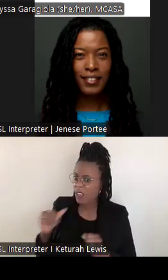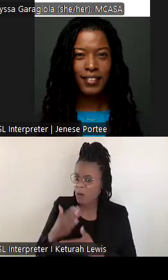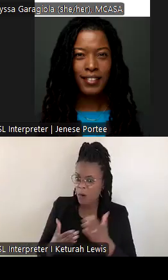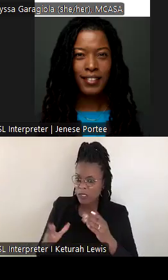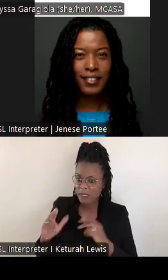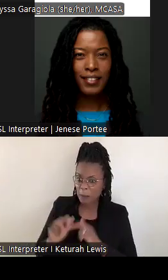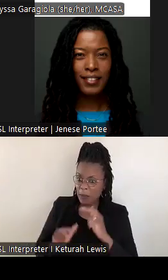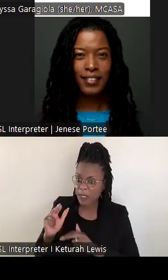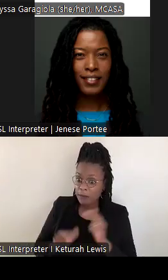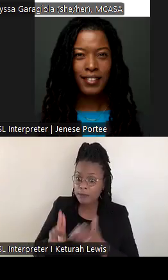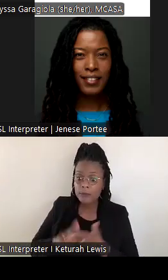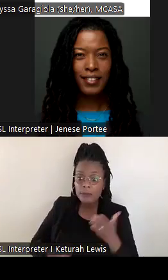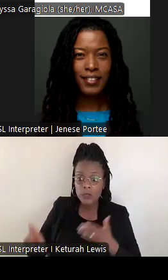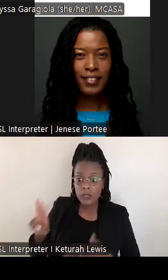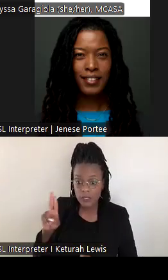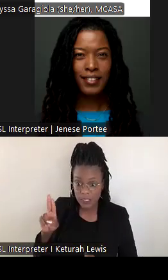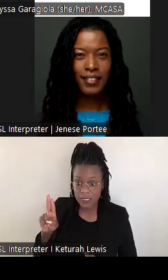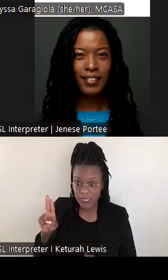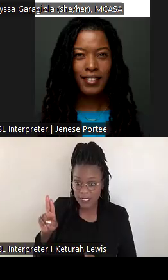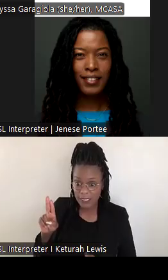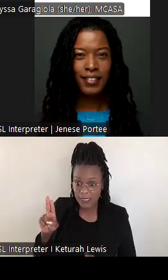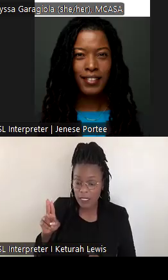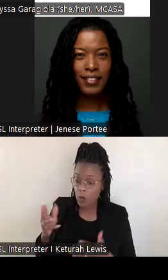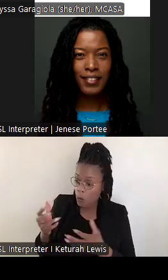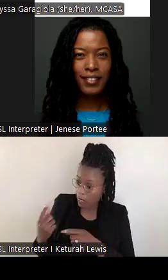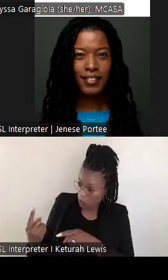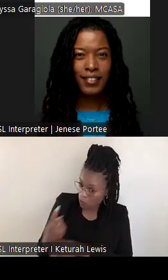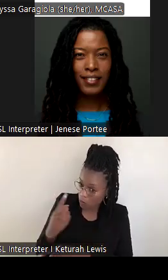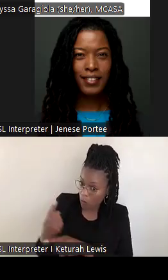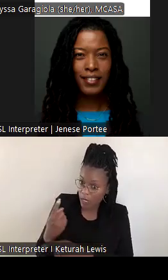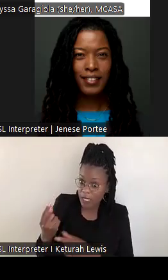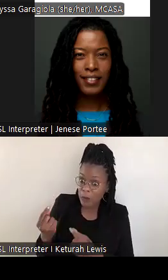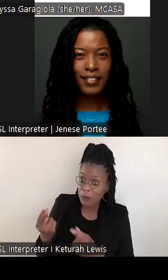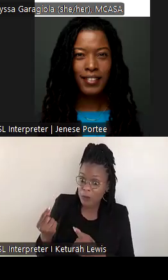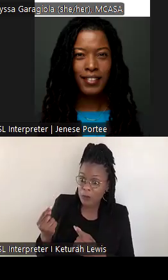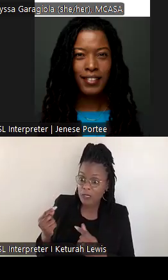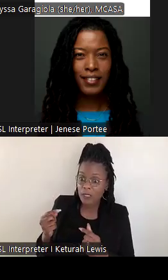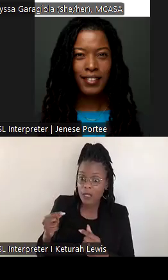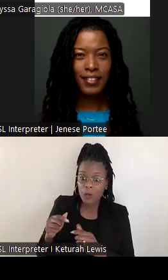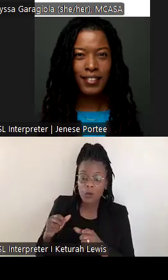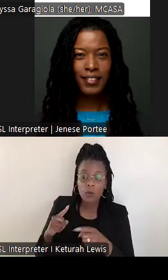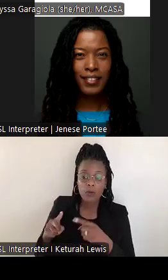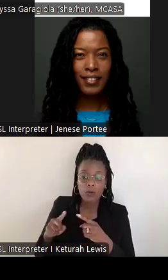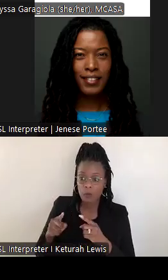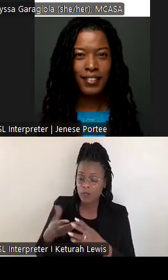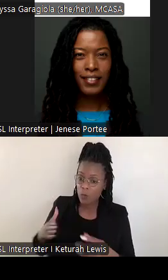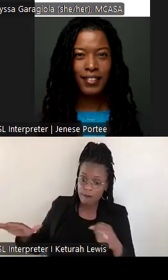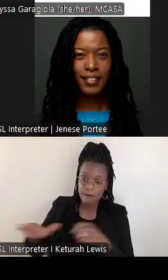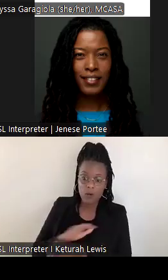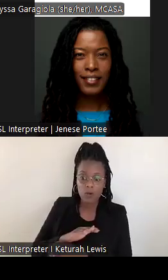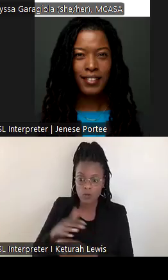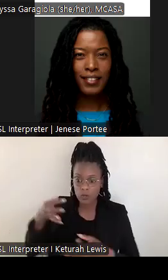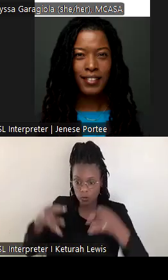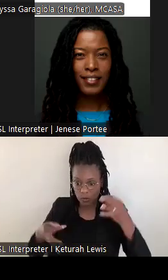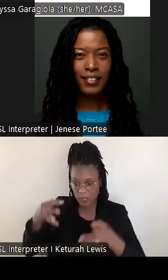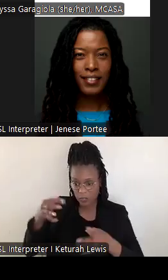And the university, to appropriately, took this complaint through the full entire judicial system